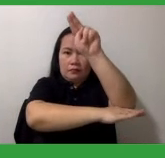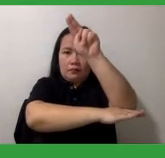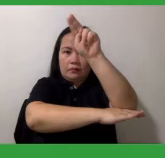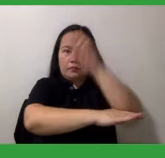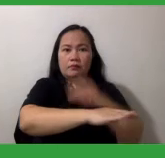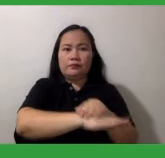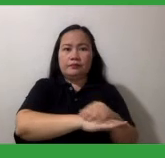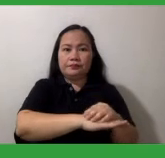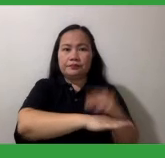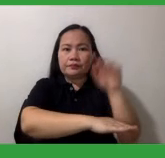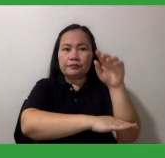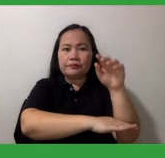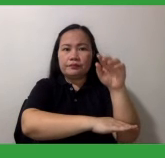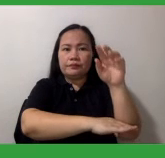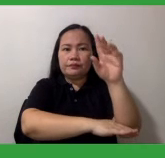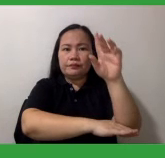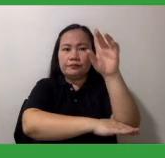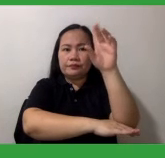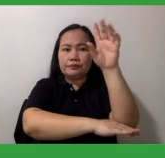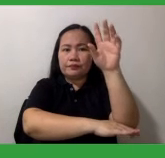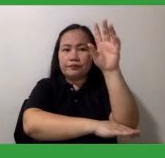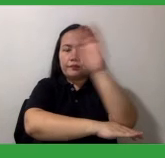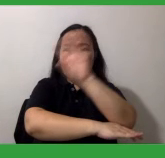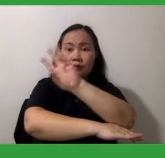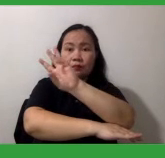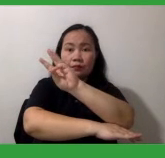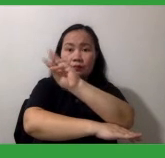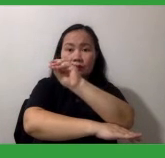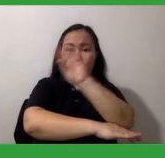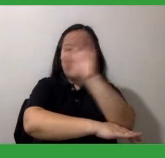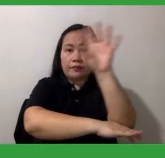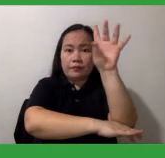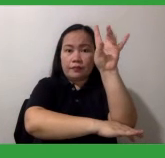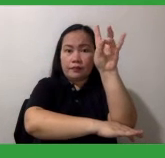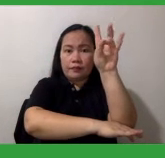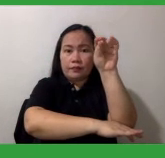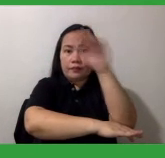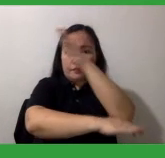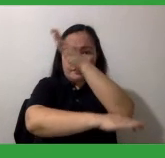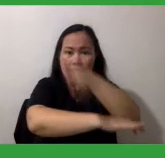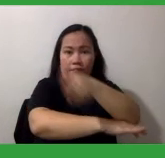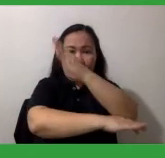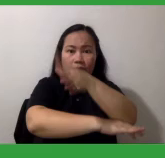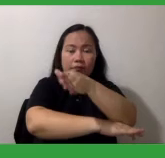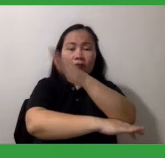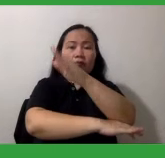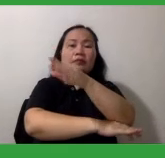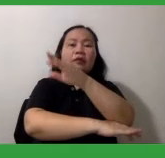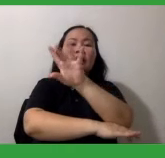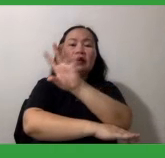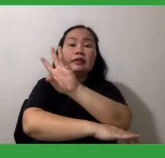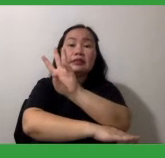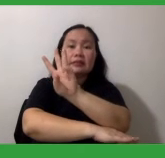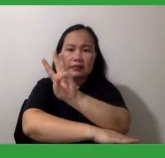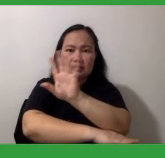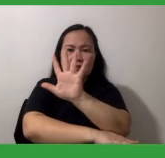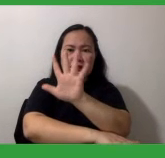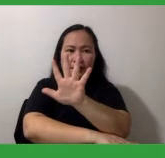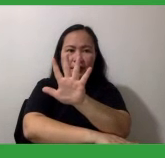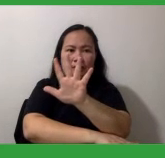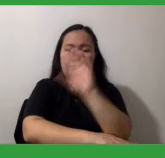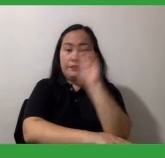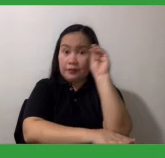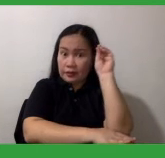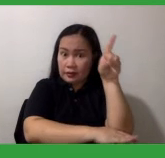line or ray sa pagitan ng 60 at 70. Therefore, angle BAN is